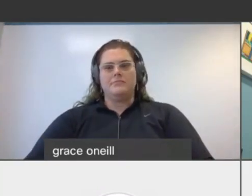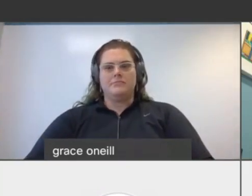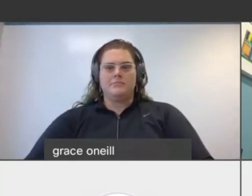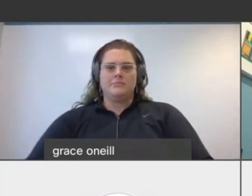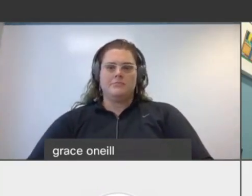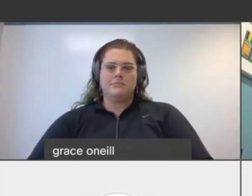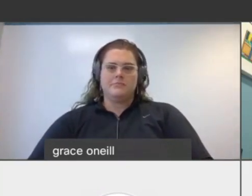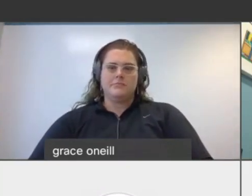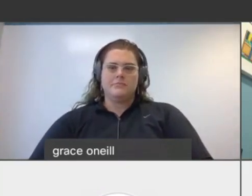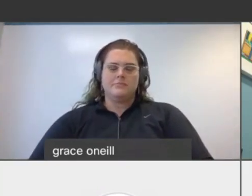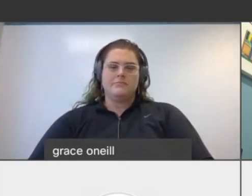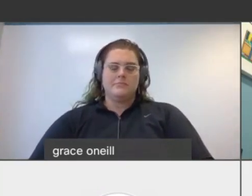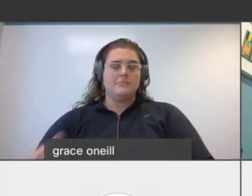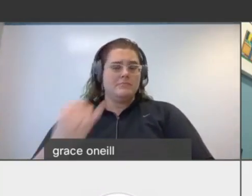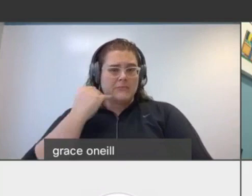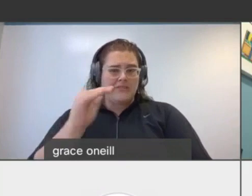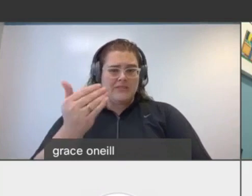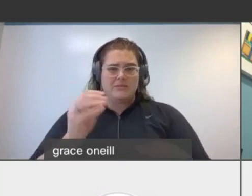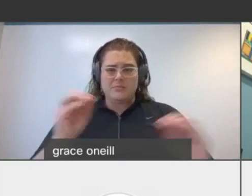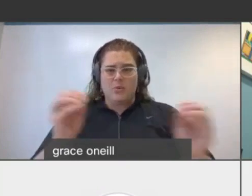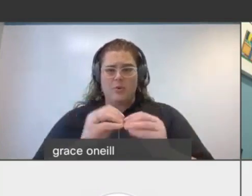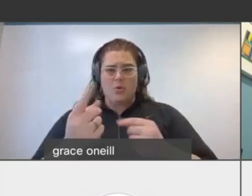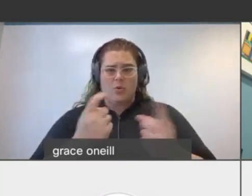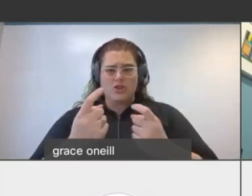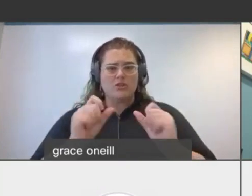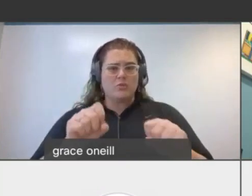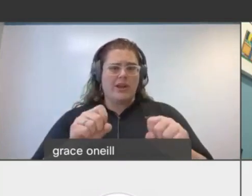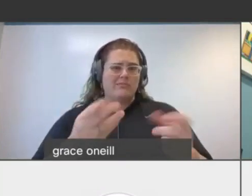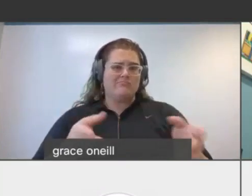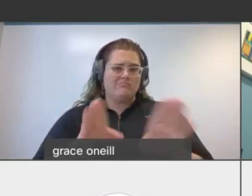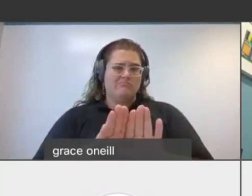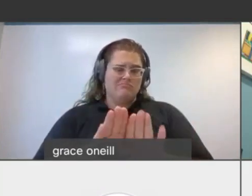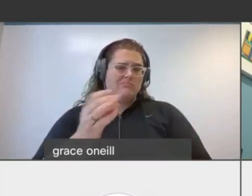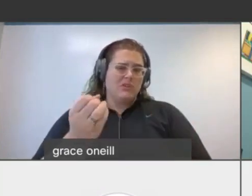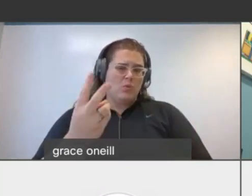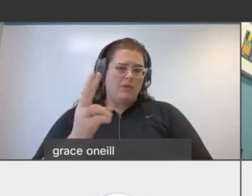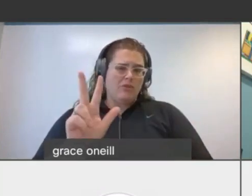So if we have no more questions, we could just stop at 12:35.